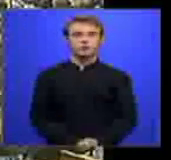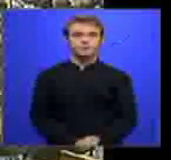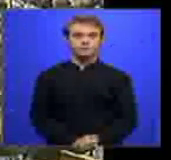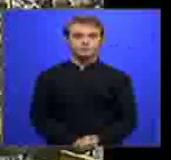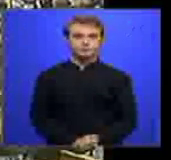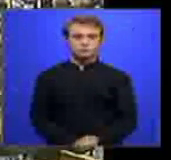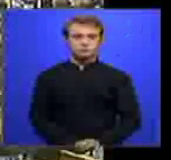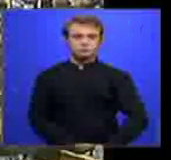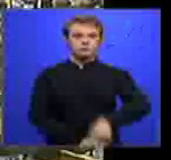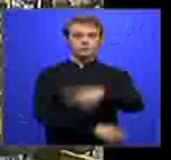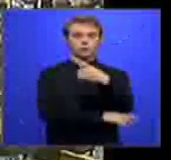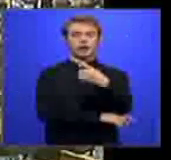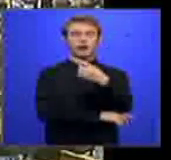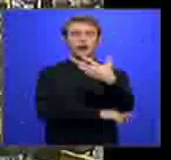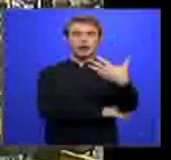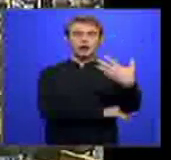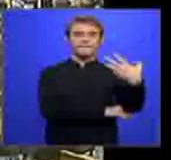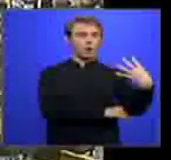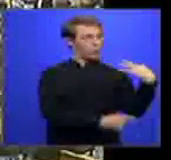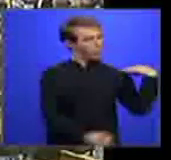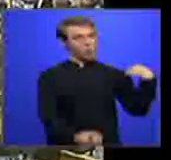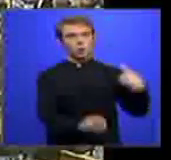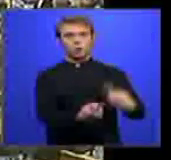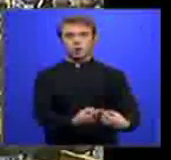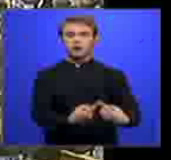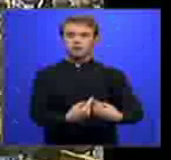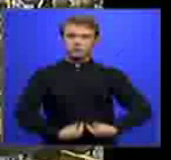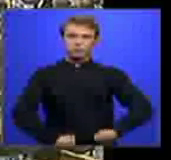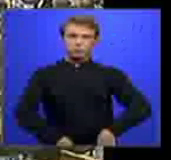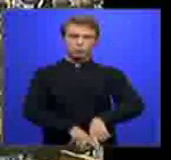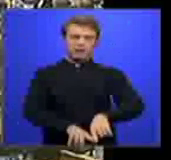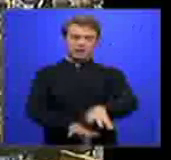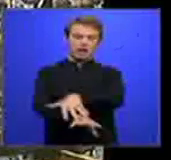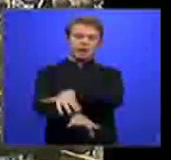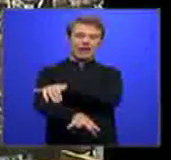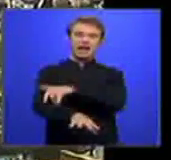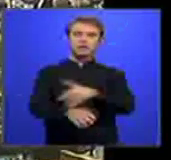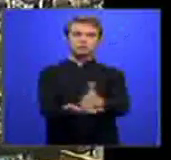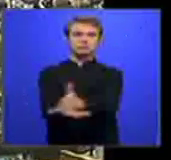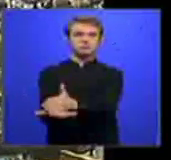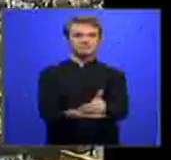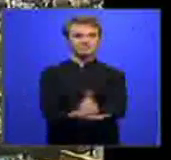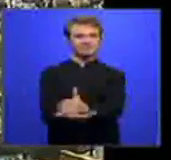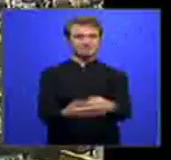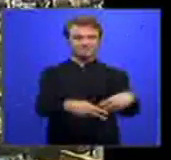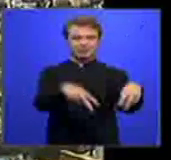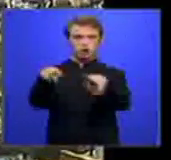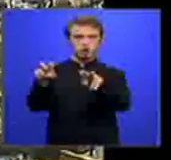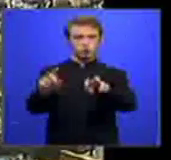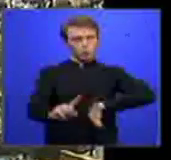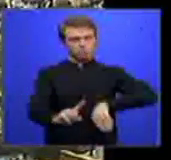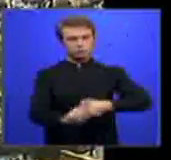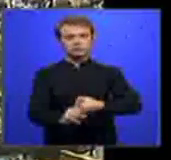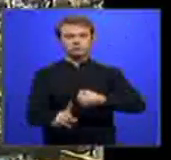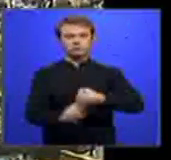From 1994, we have been addressing the land reform problem through